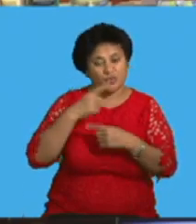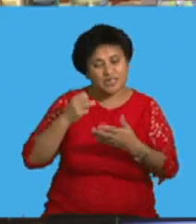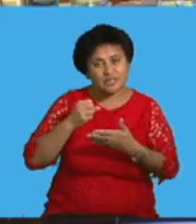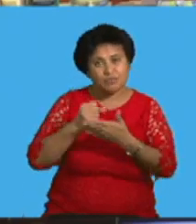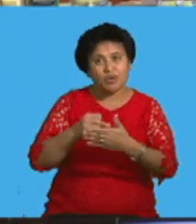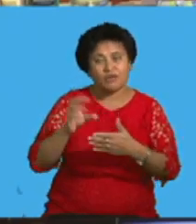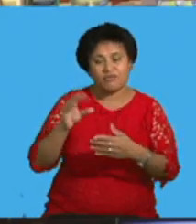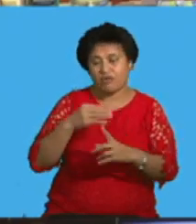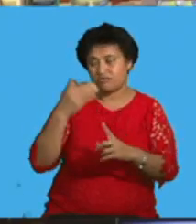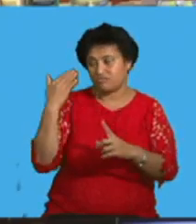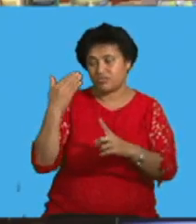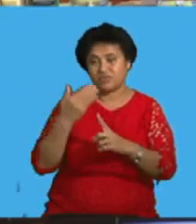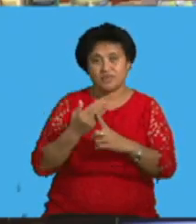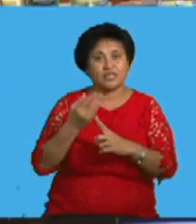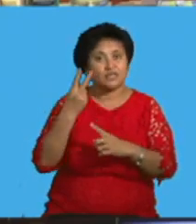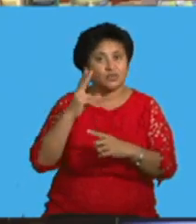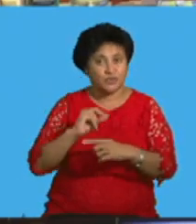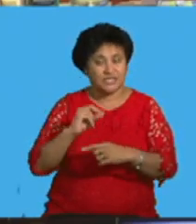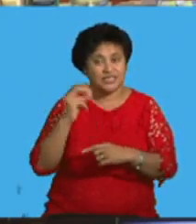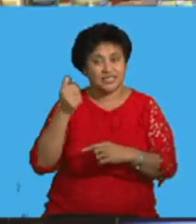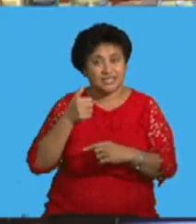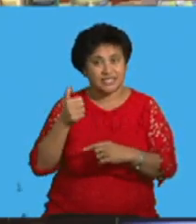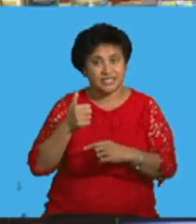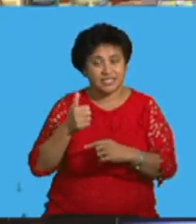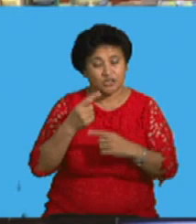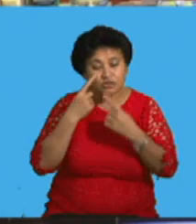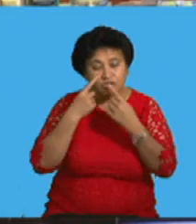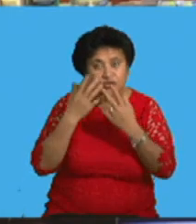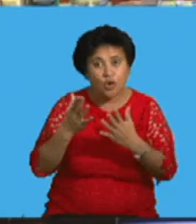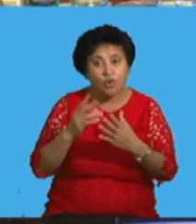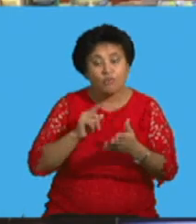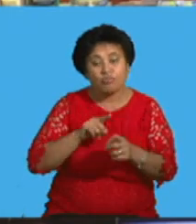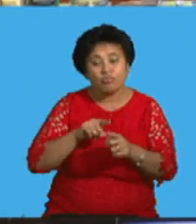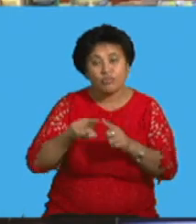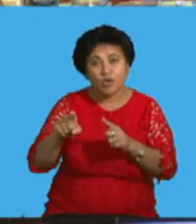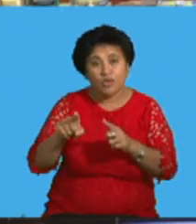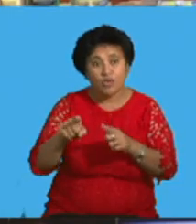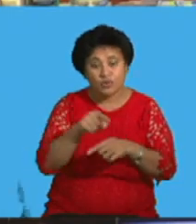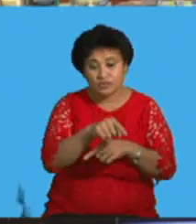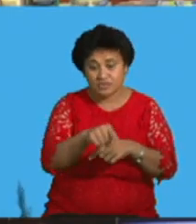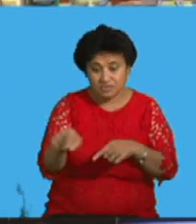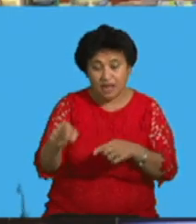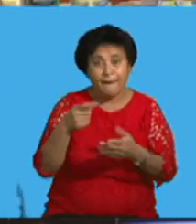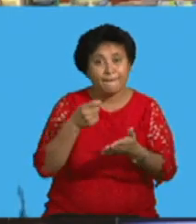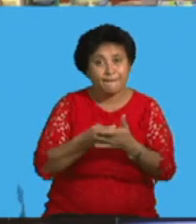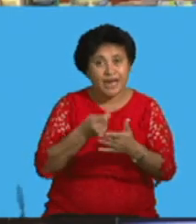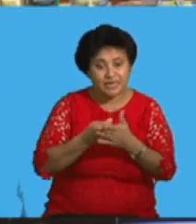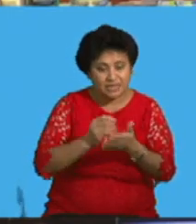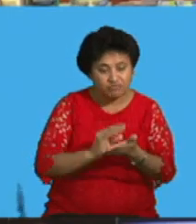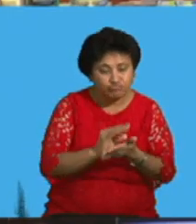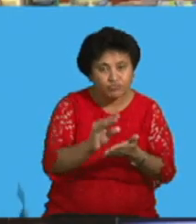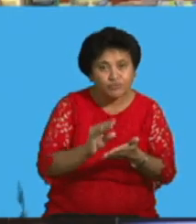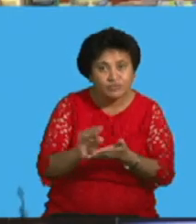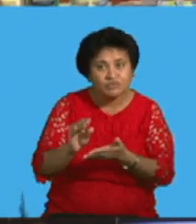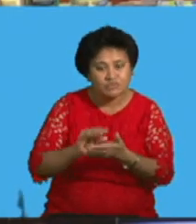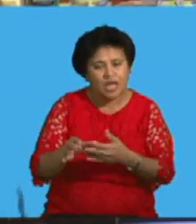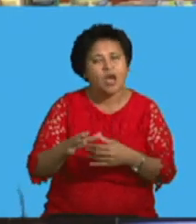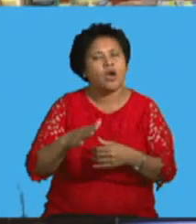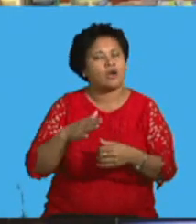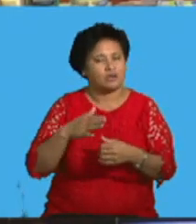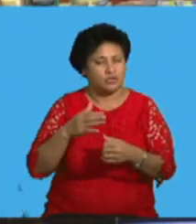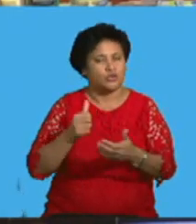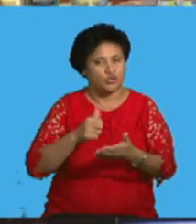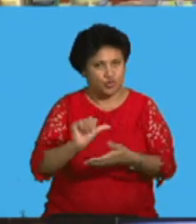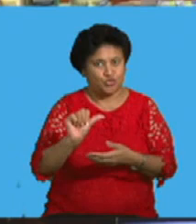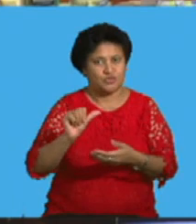2015 has revealed that majority of the grant funding was well utilized. This is an indication that